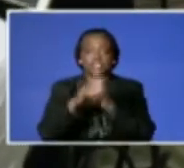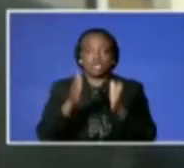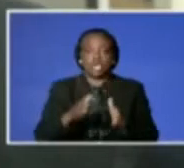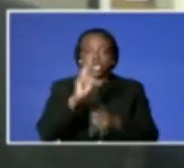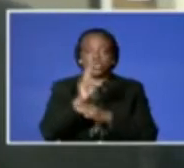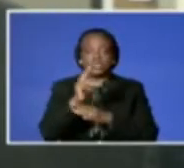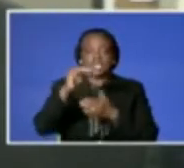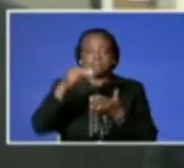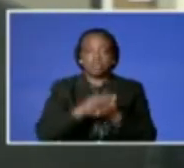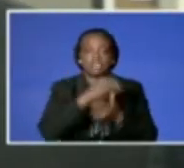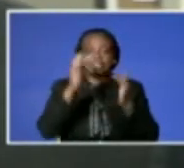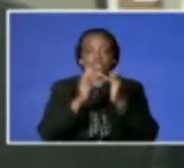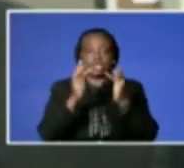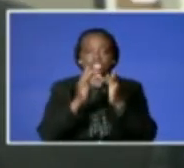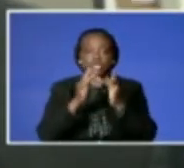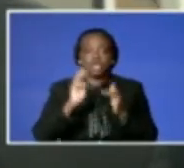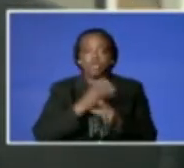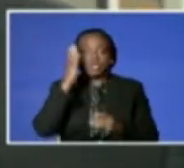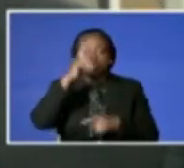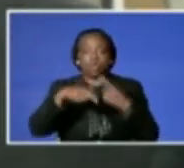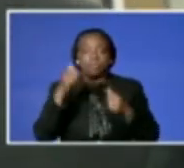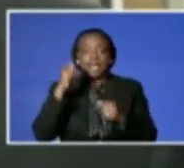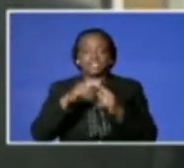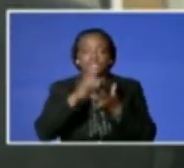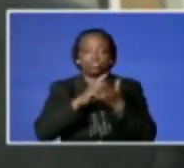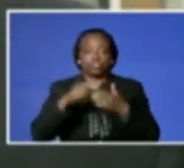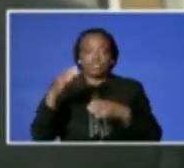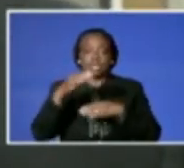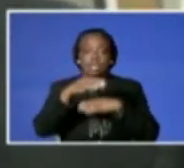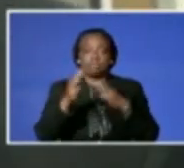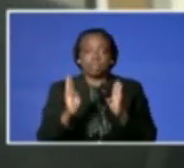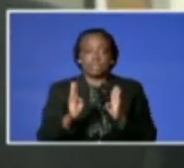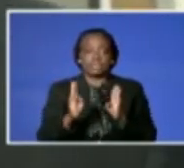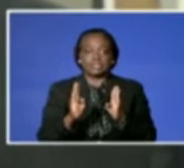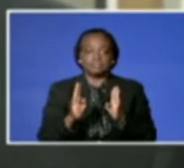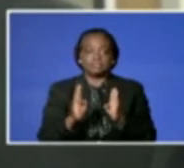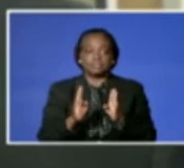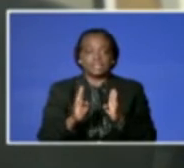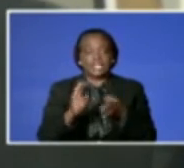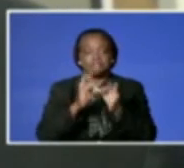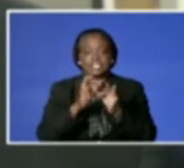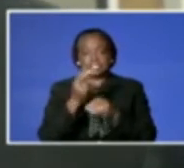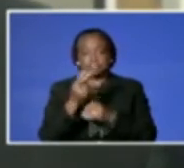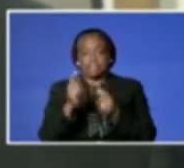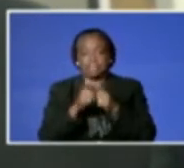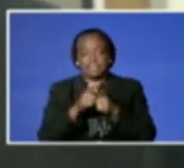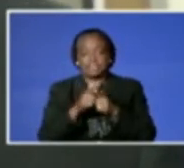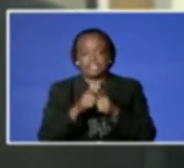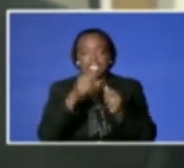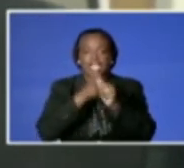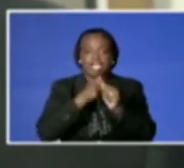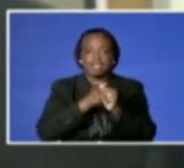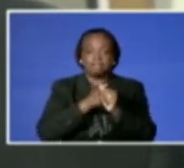We're going to go back to the drawing board, look at and there's just a little slight tweaking. Like Mr. Monroe said, he thinks every aspect of the